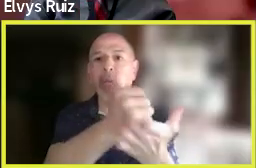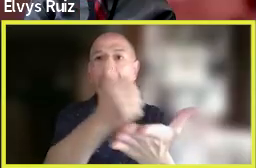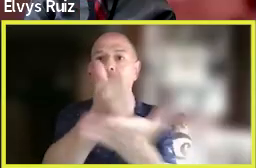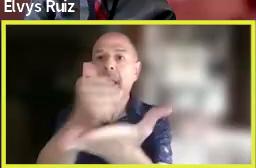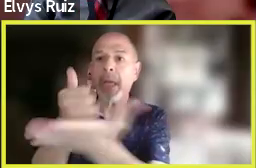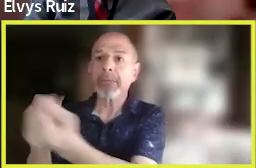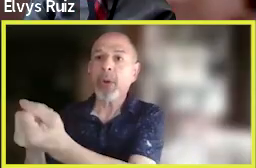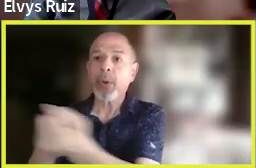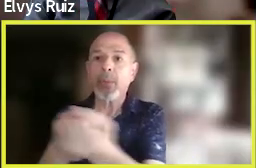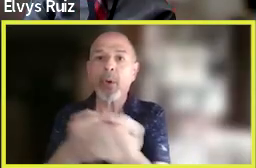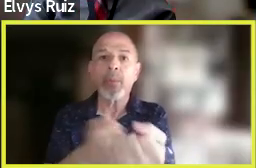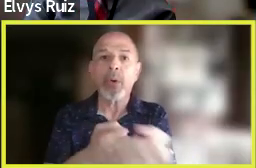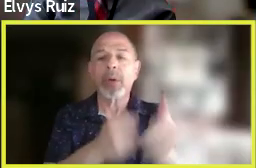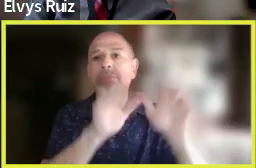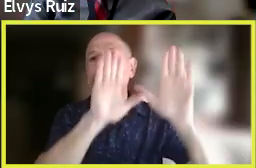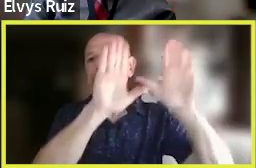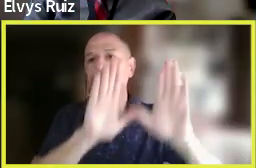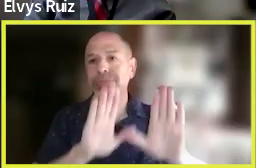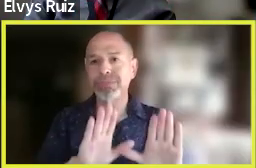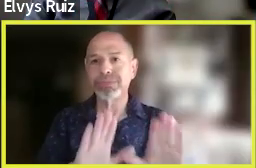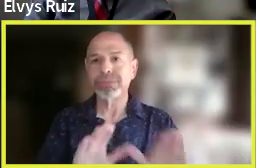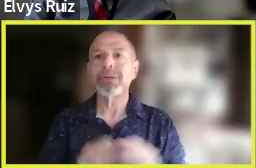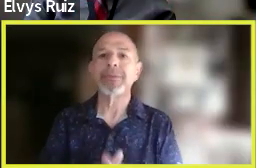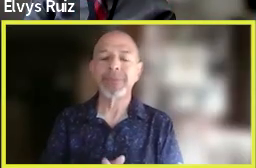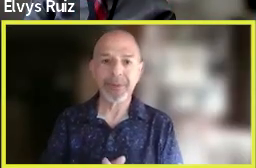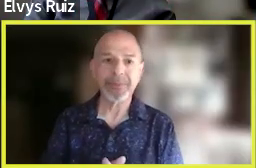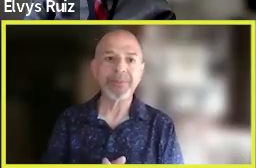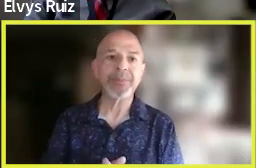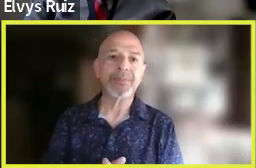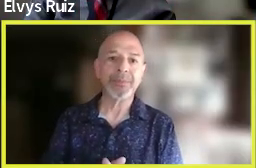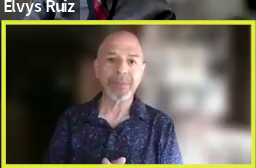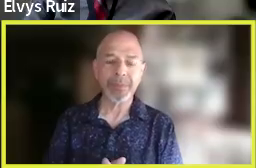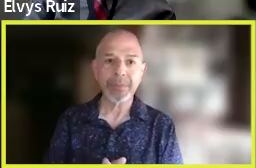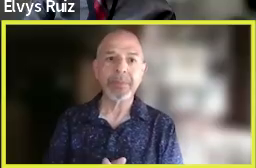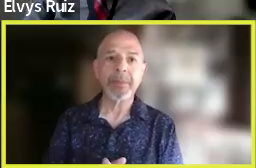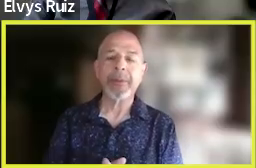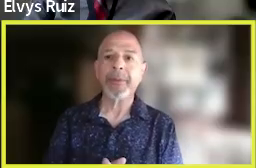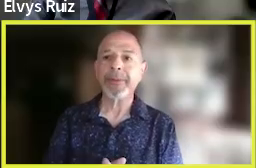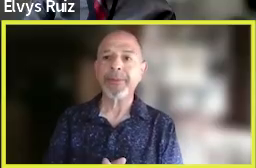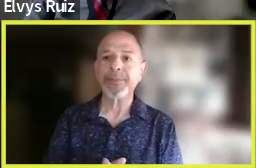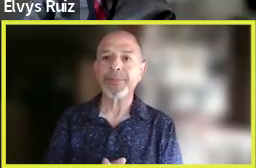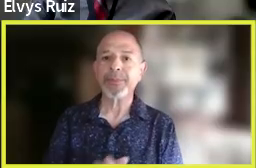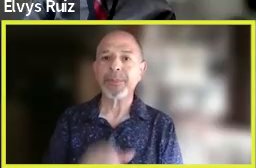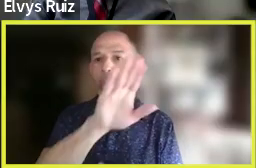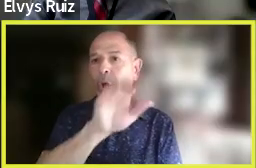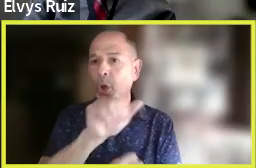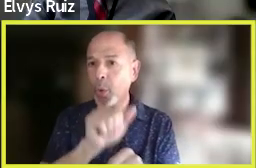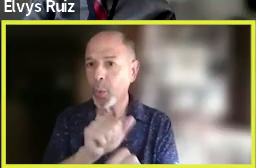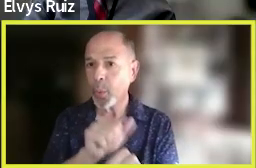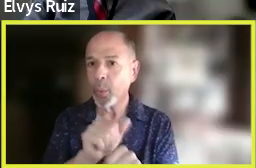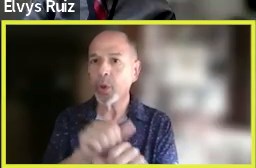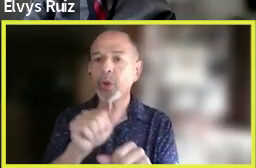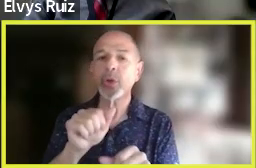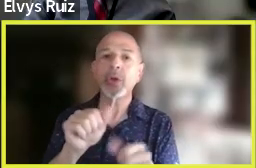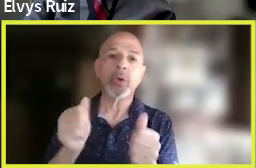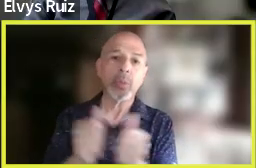It just, all things related to, the consent decree, her work with youth in transition, which